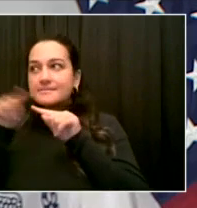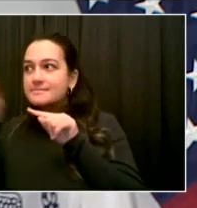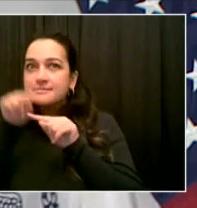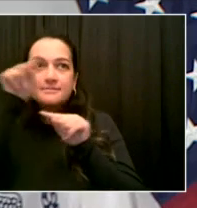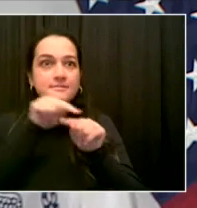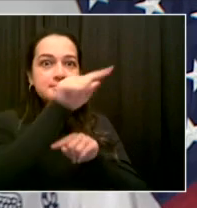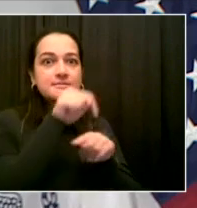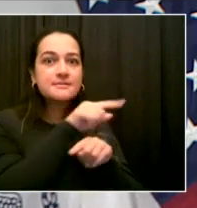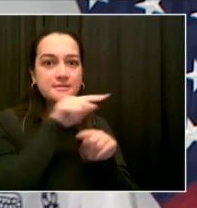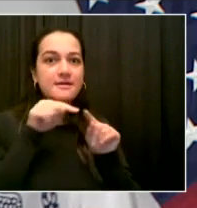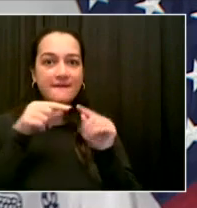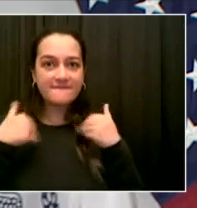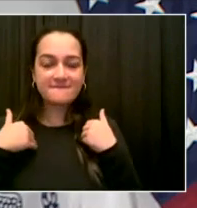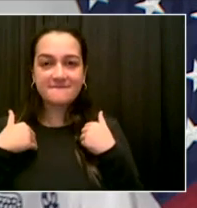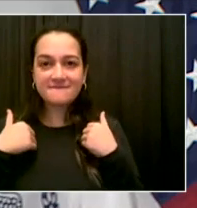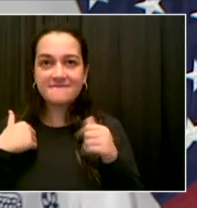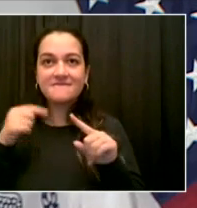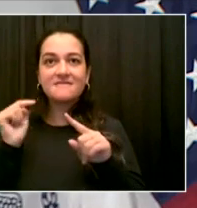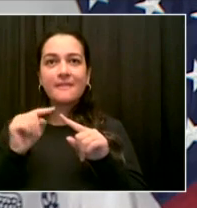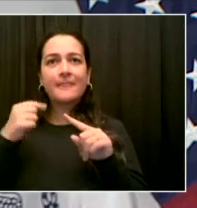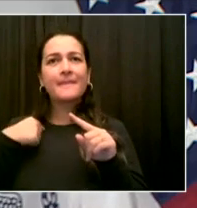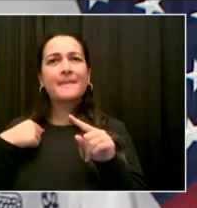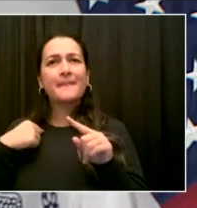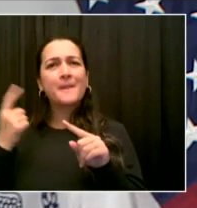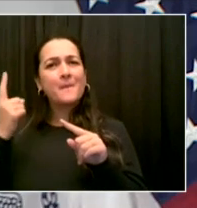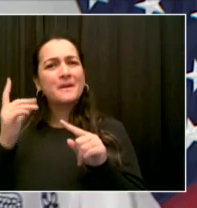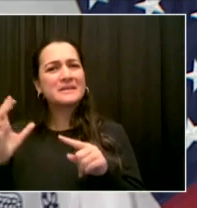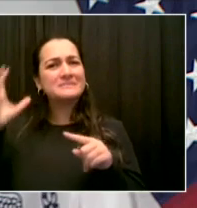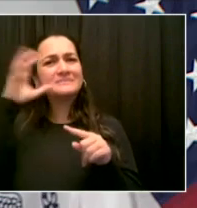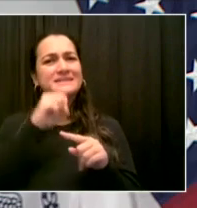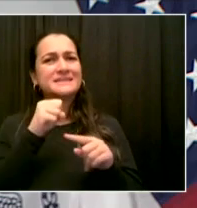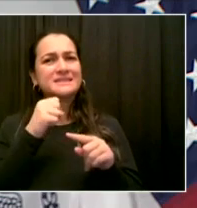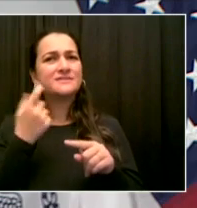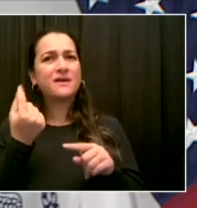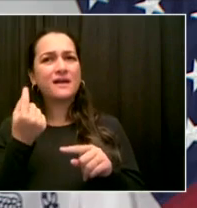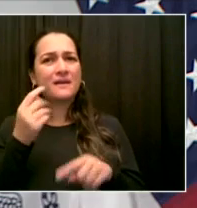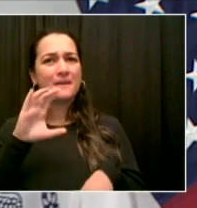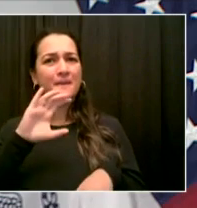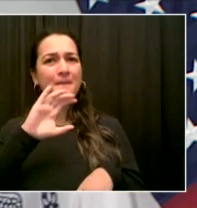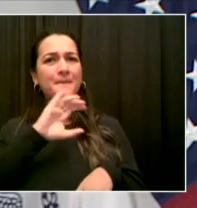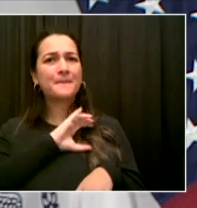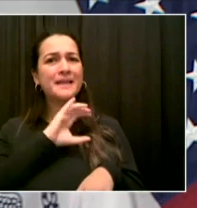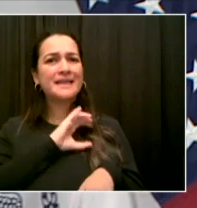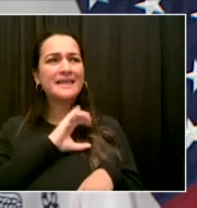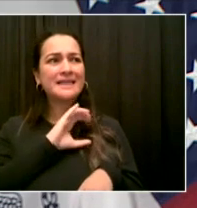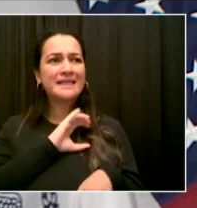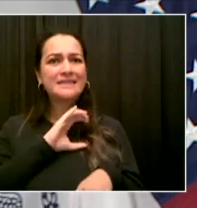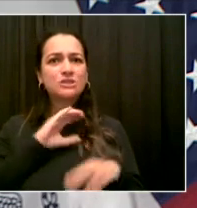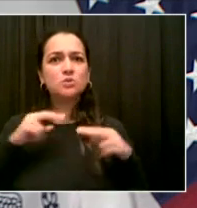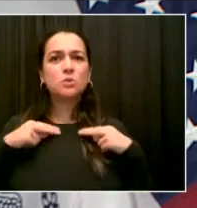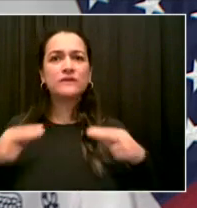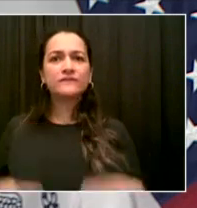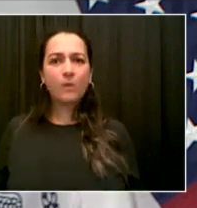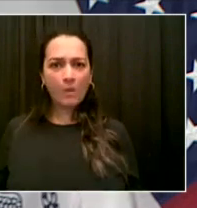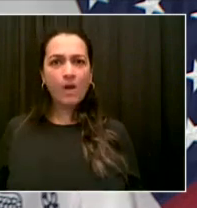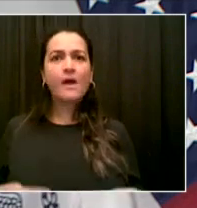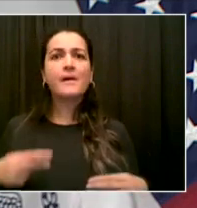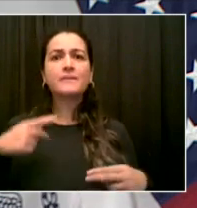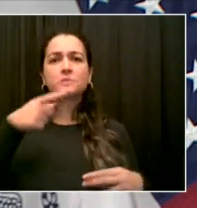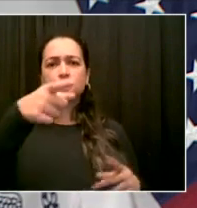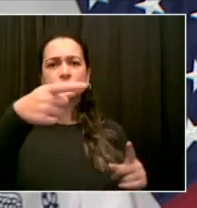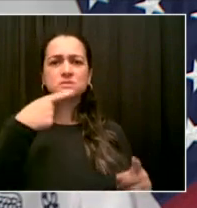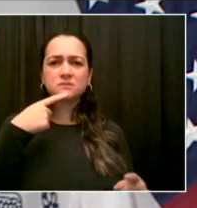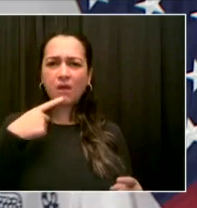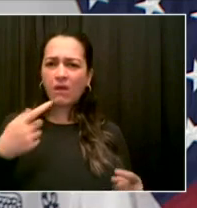was just wondering, where exactly are the 500 police officers that the NYPD surged into the subway stations? And I was wondering if they